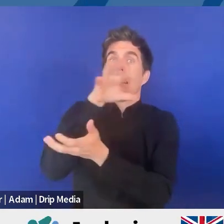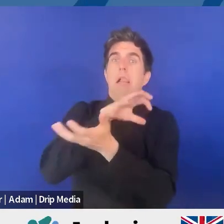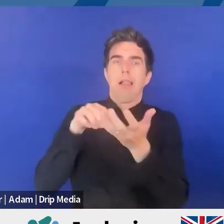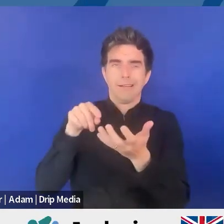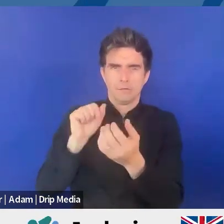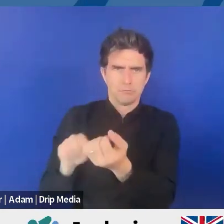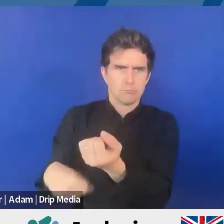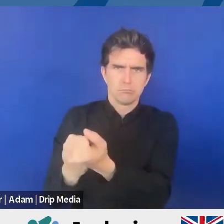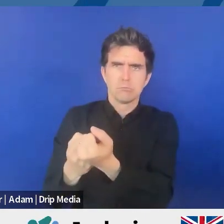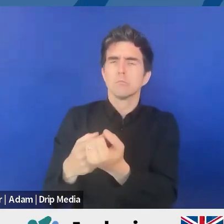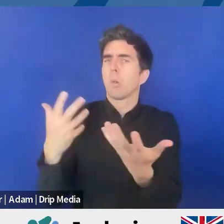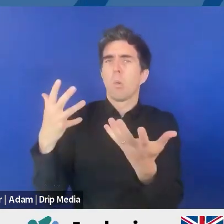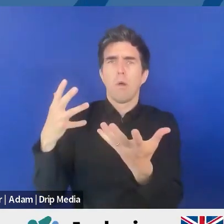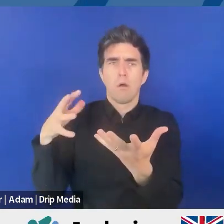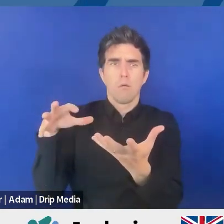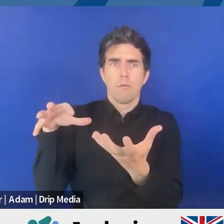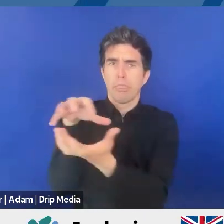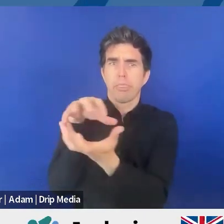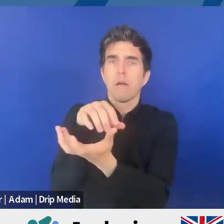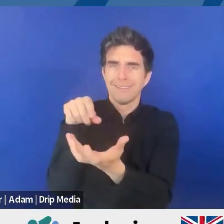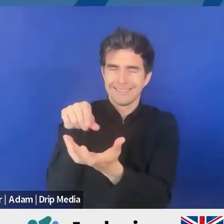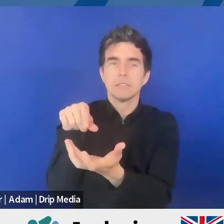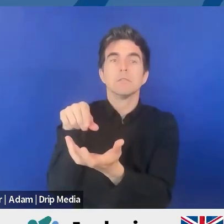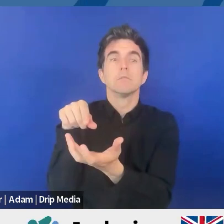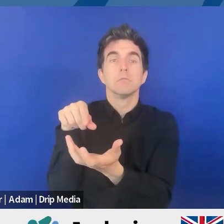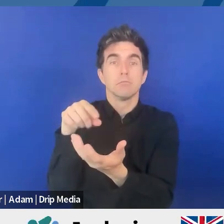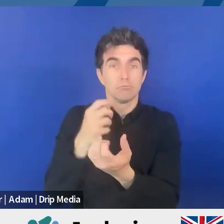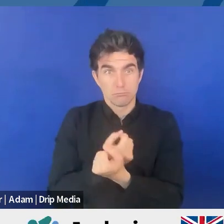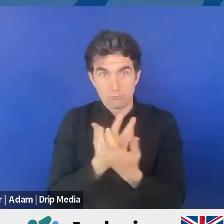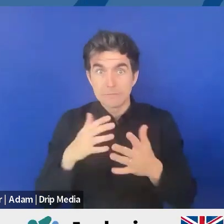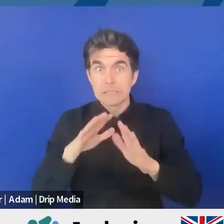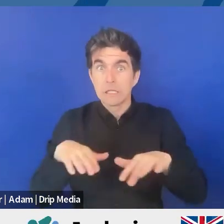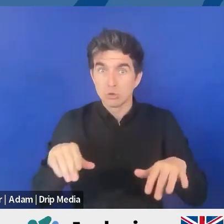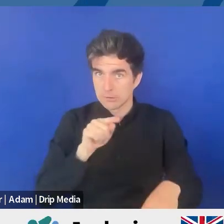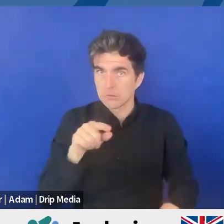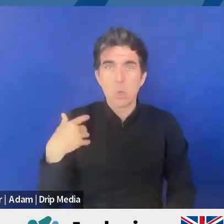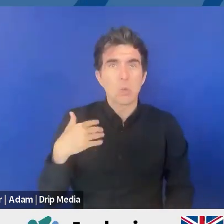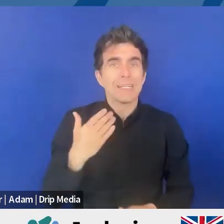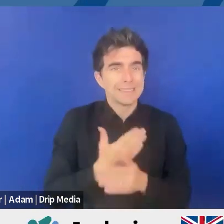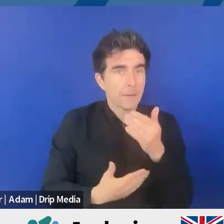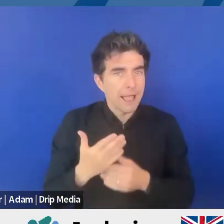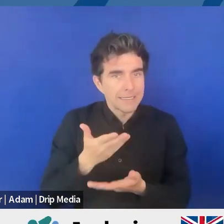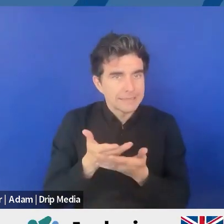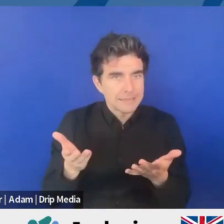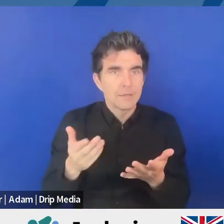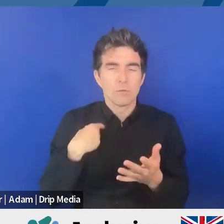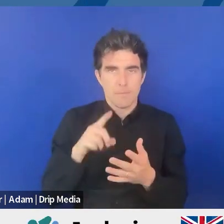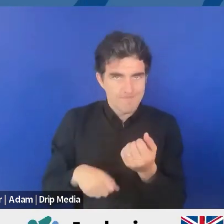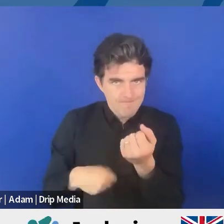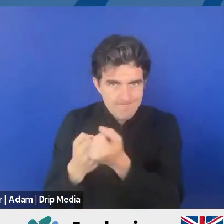have disabilities. So we'll be supporting stakeholders in this area to adopt the twin